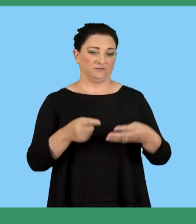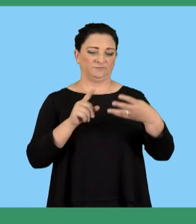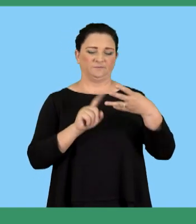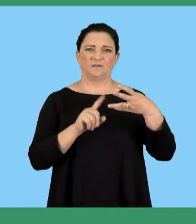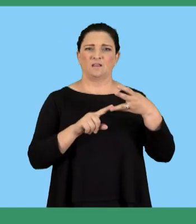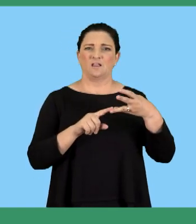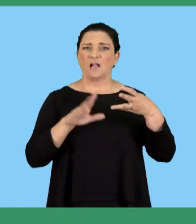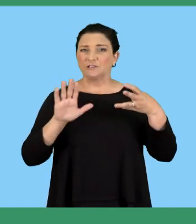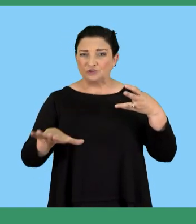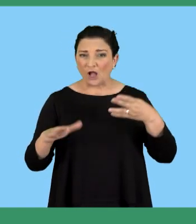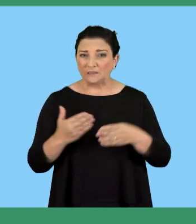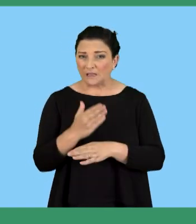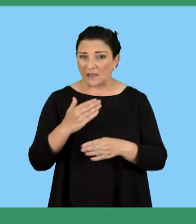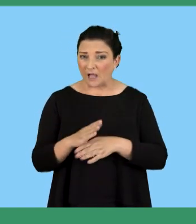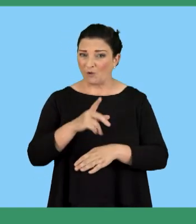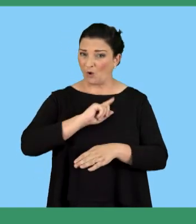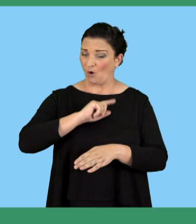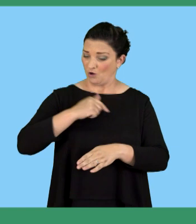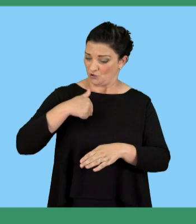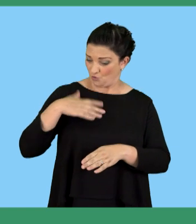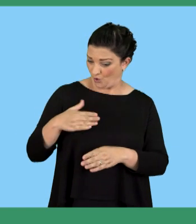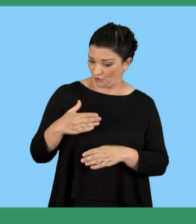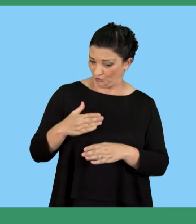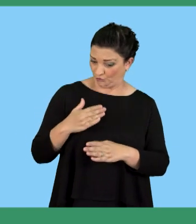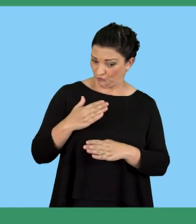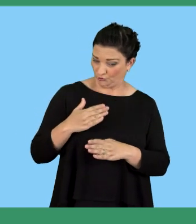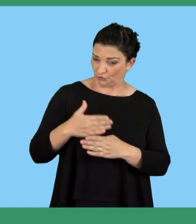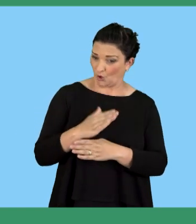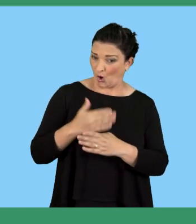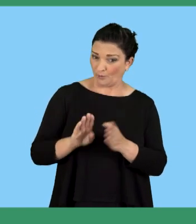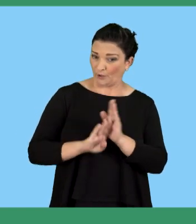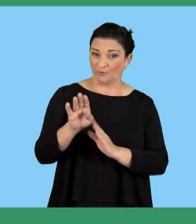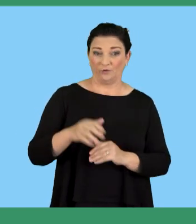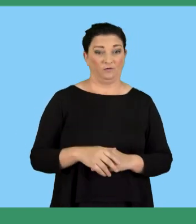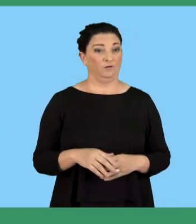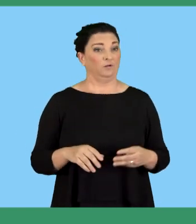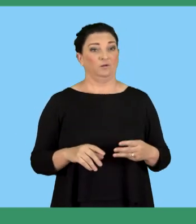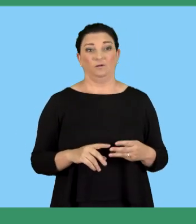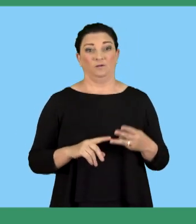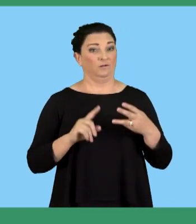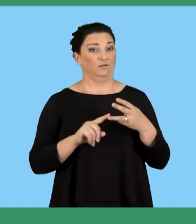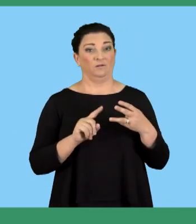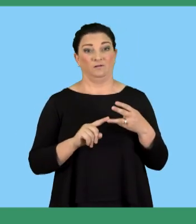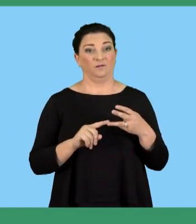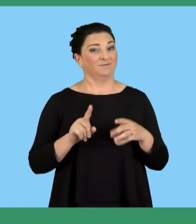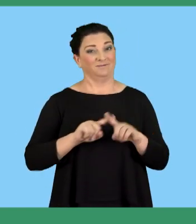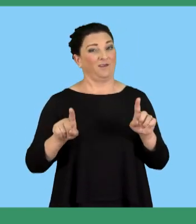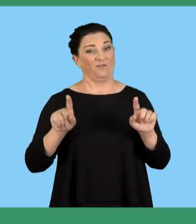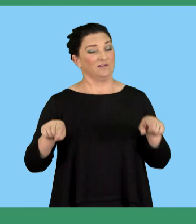into child labor for improving job creation, that would be considered to